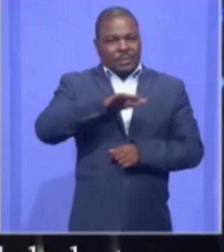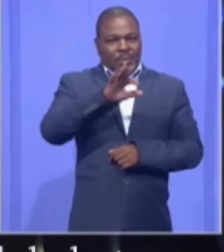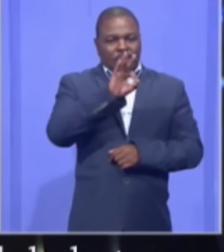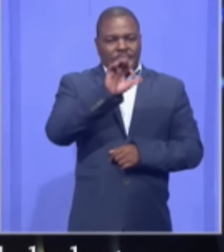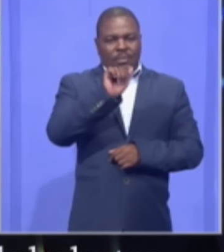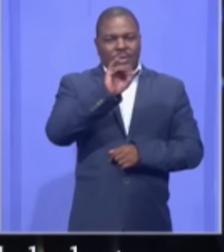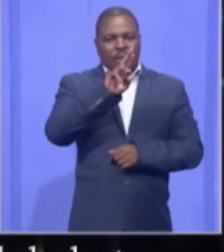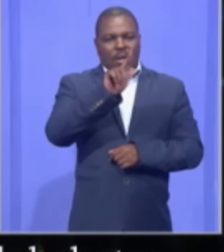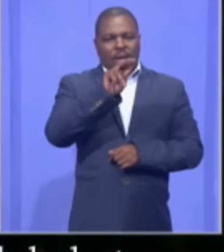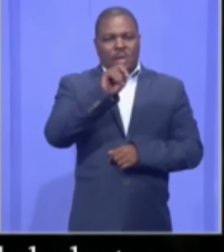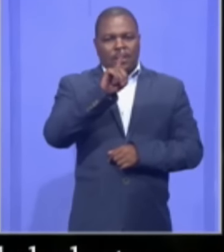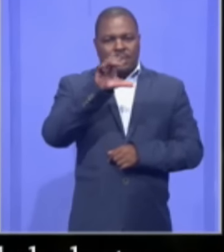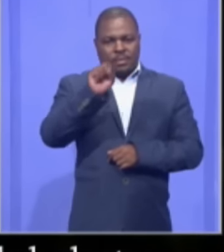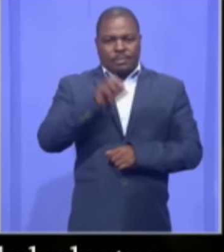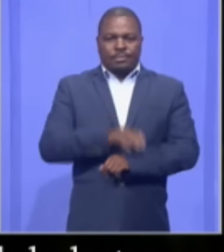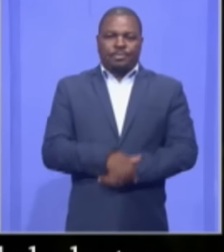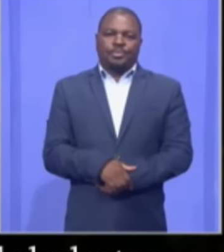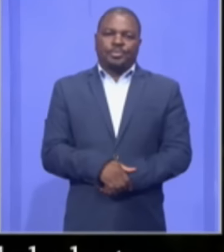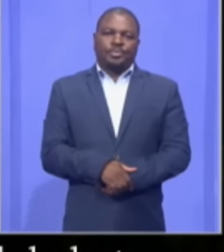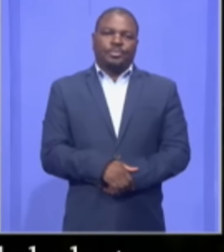Johannesburg.